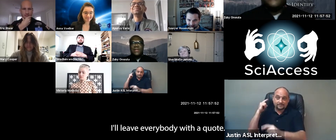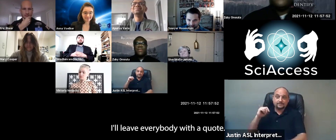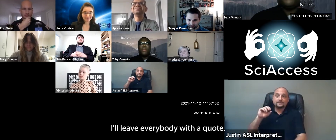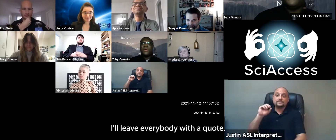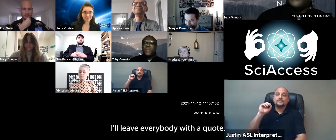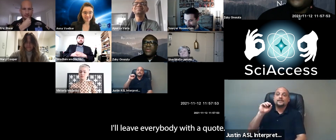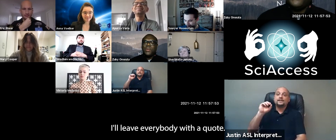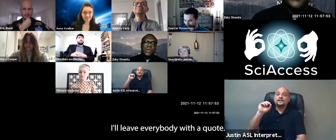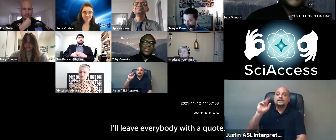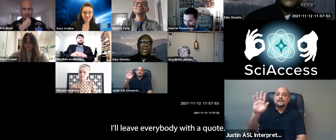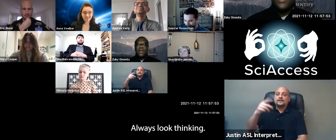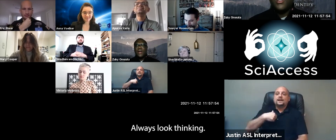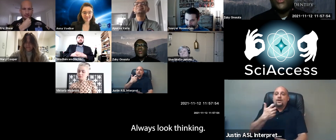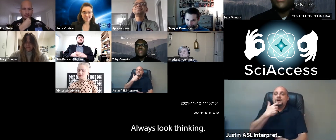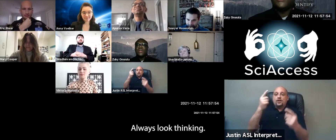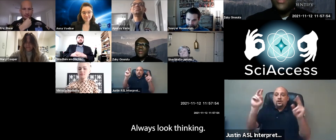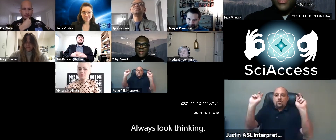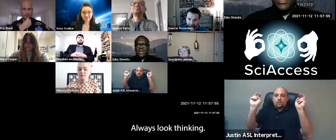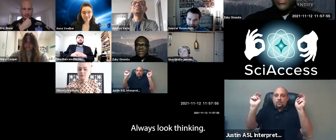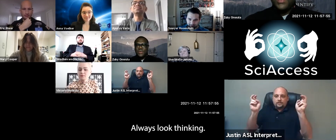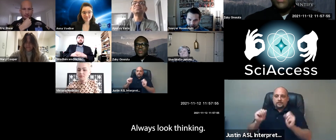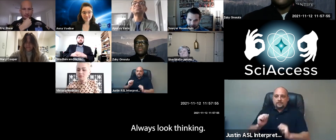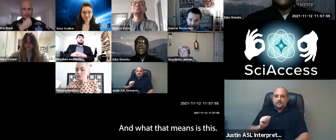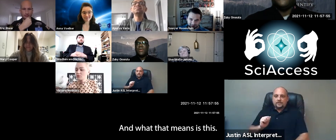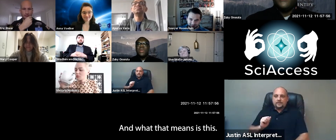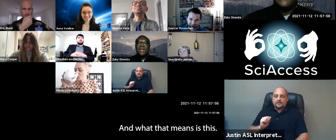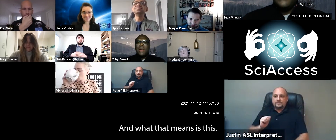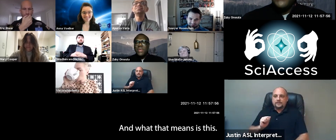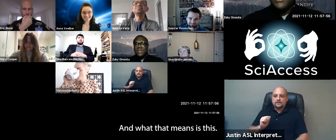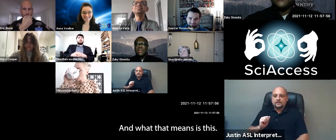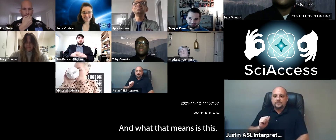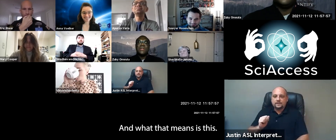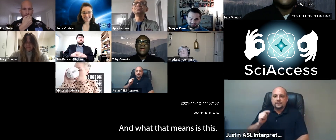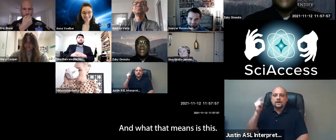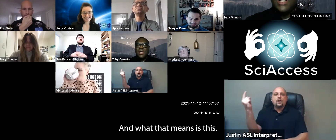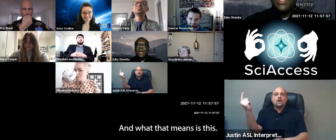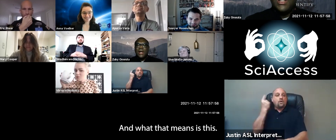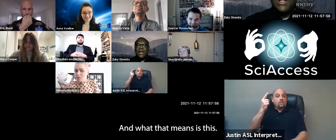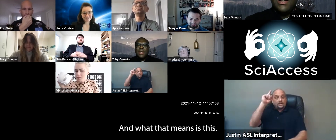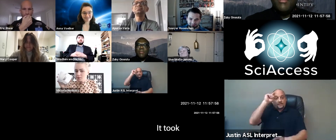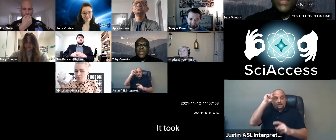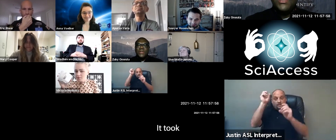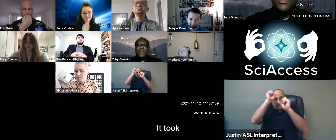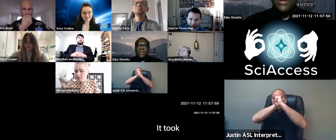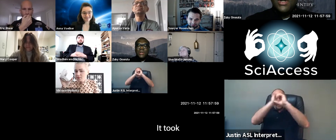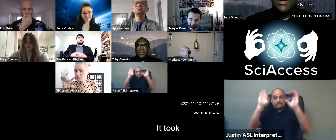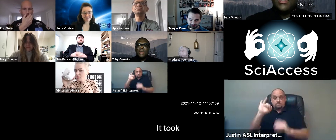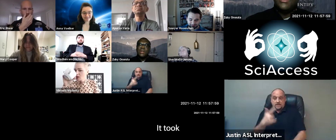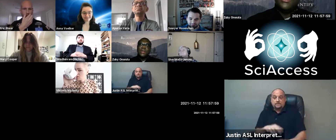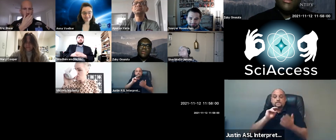I'll leave everybody with a quote: always look, think, and zoom. And what that means is this. It